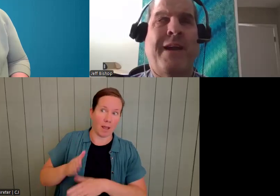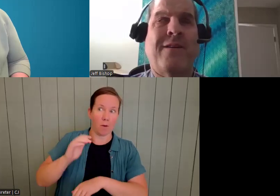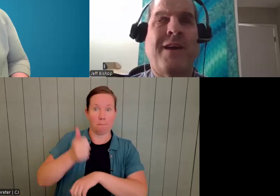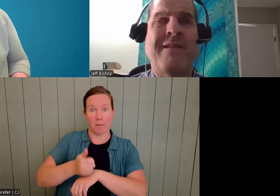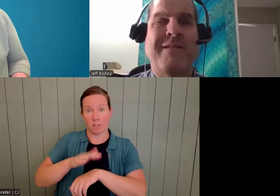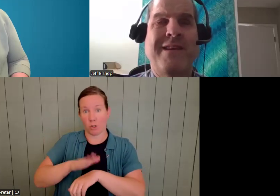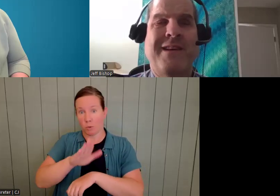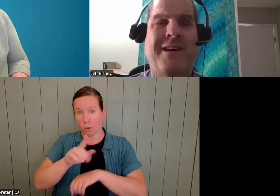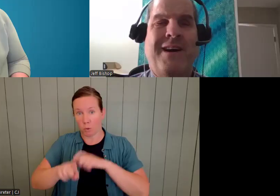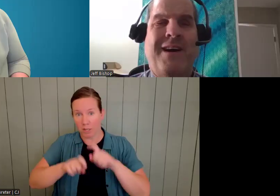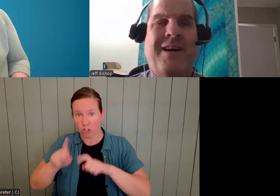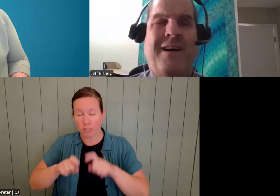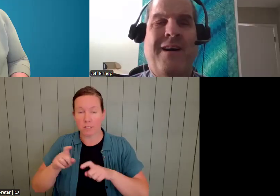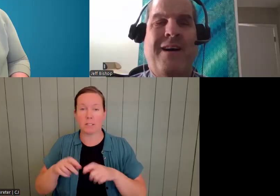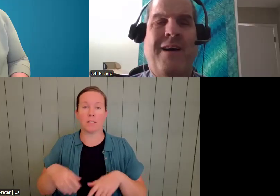you've provided. Okay.